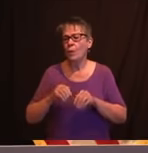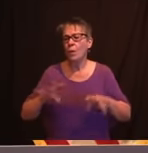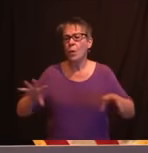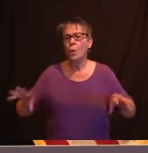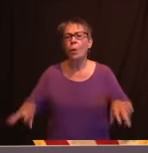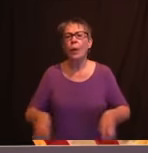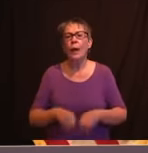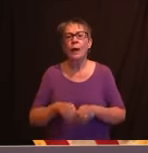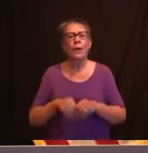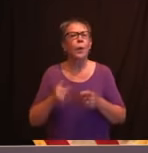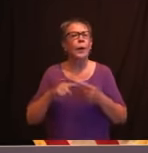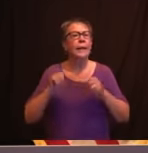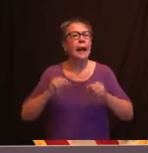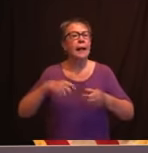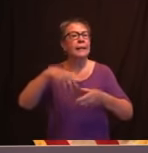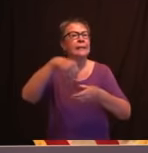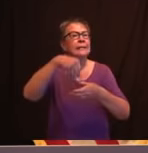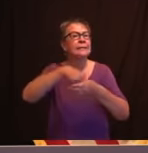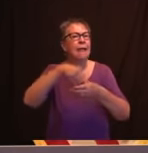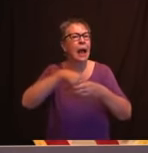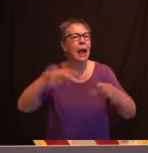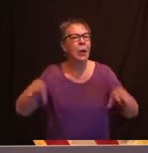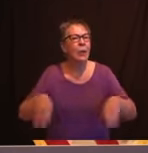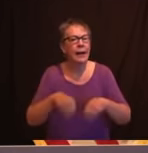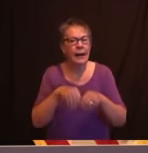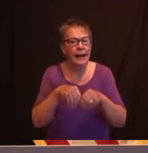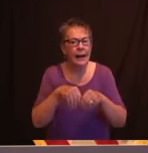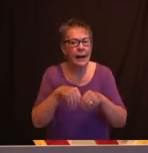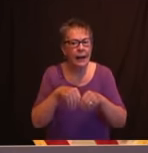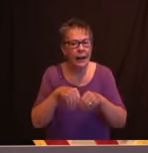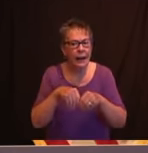I'll do the ones that are in the last couple at least.